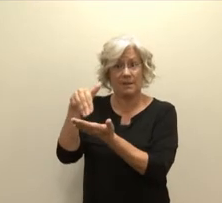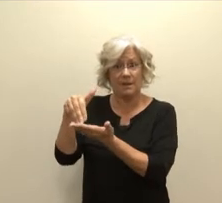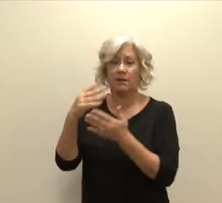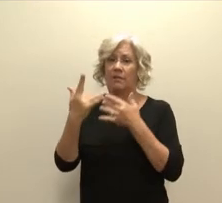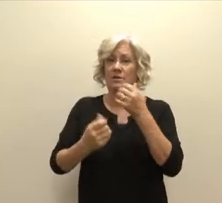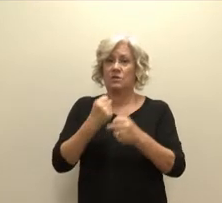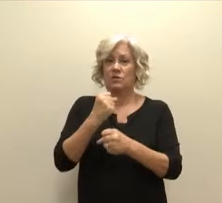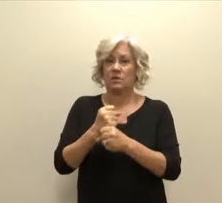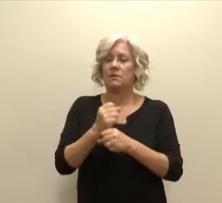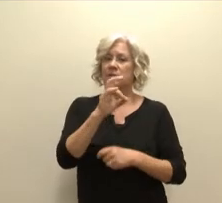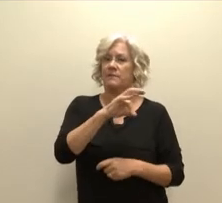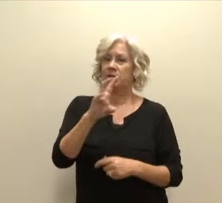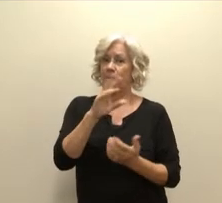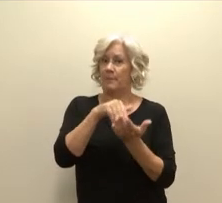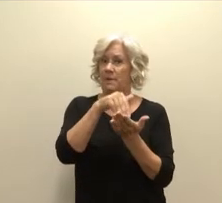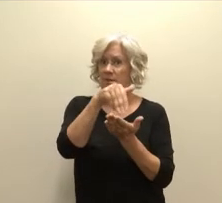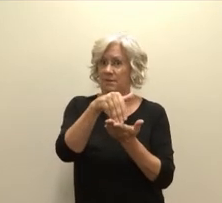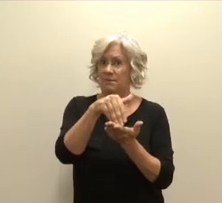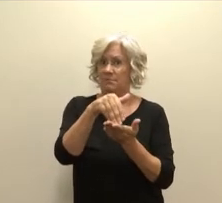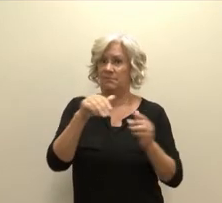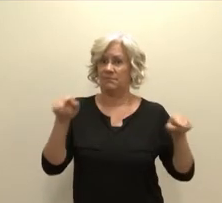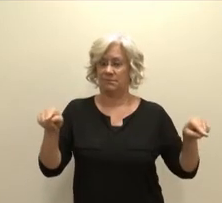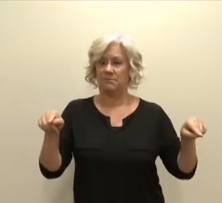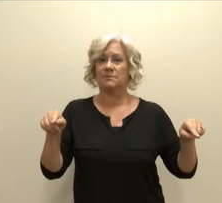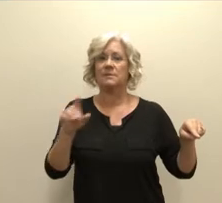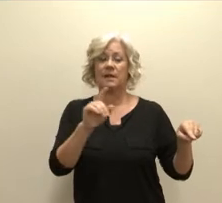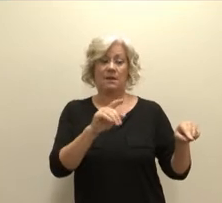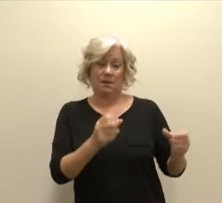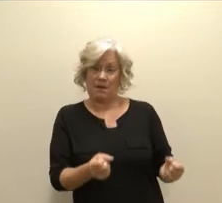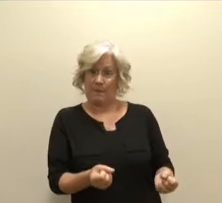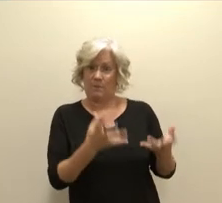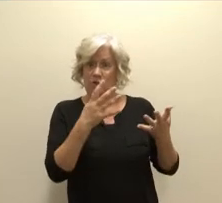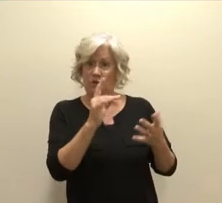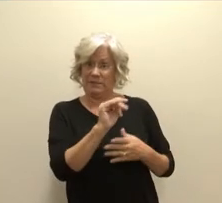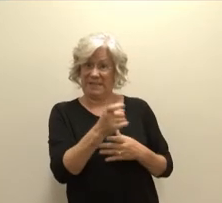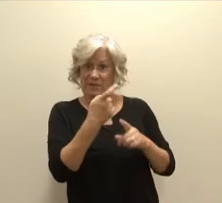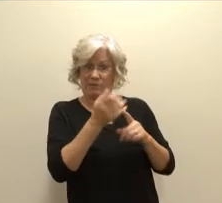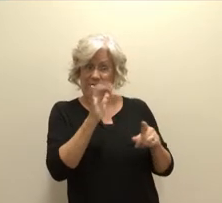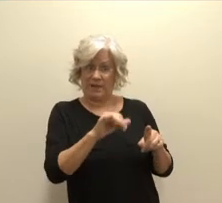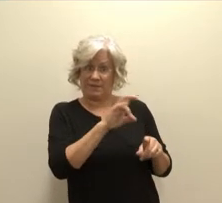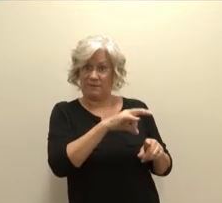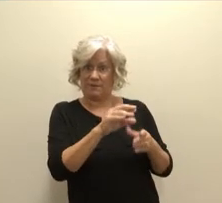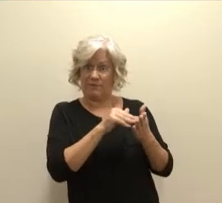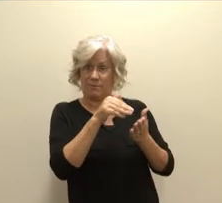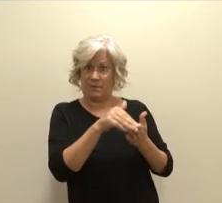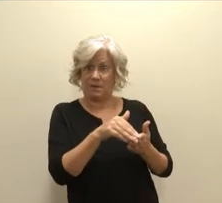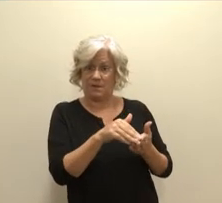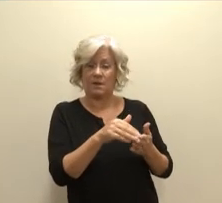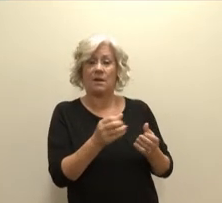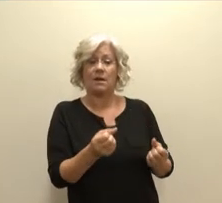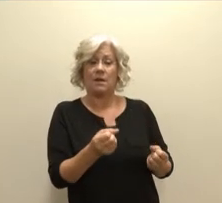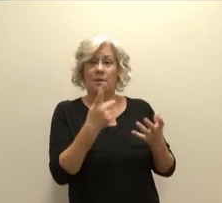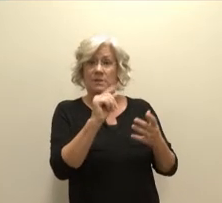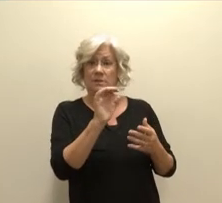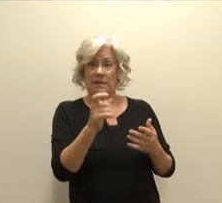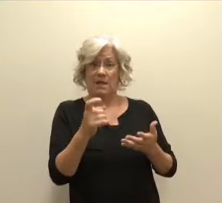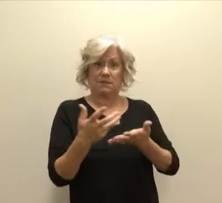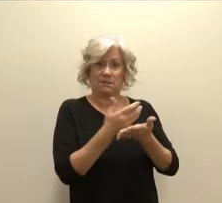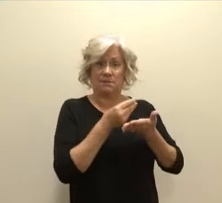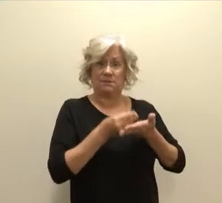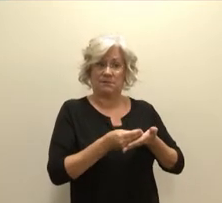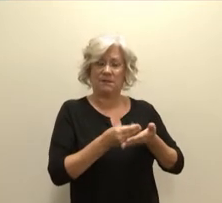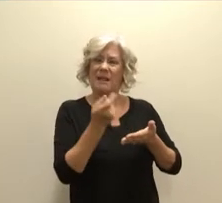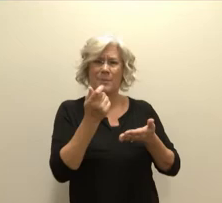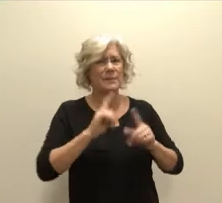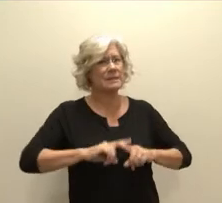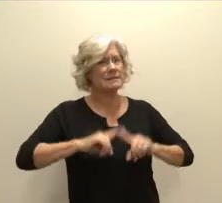year, $77 million. And the taxable value of that new property, as you see, a little bit different